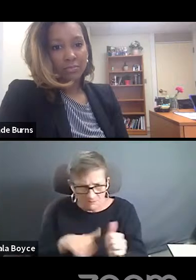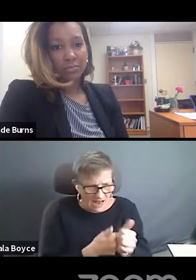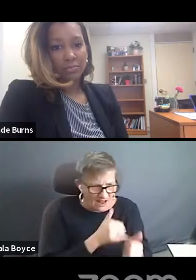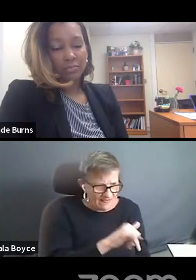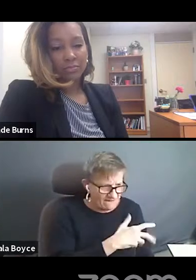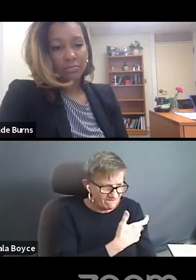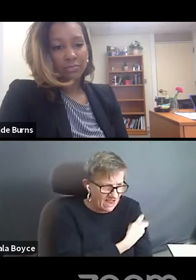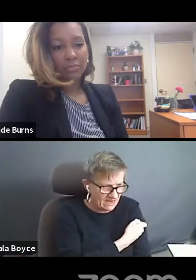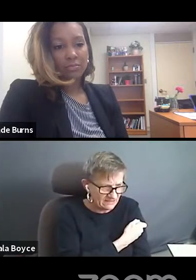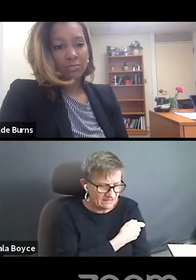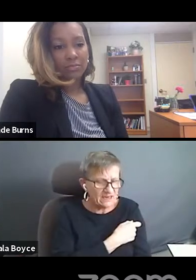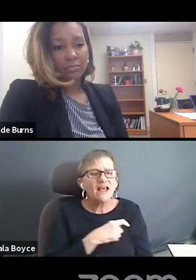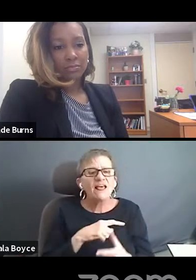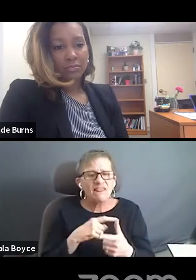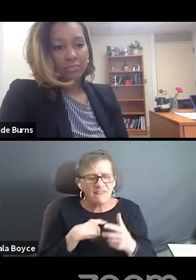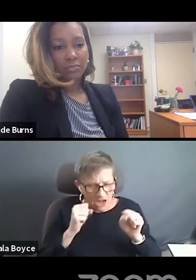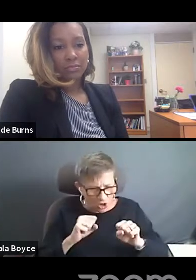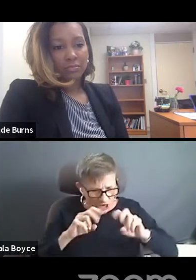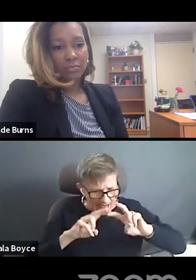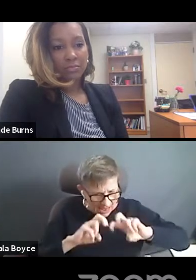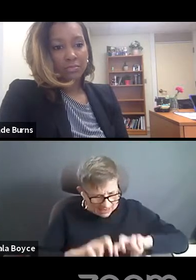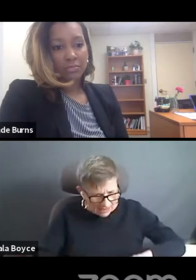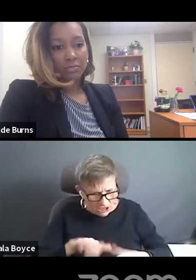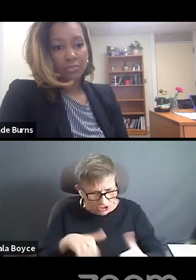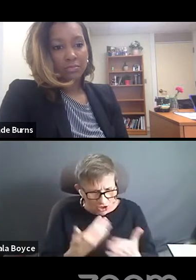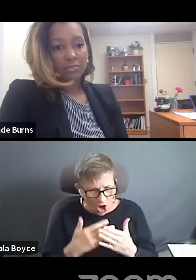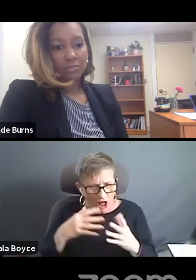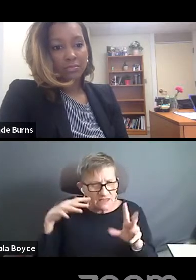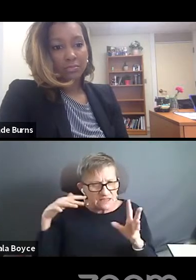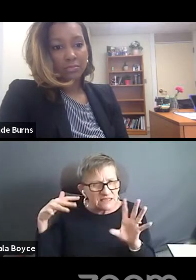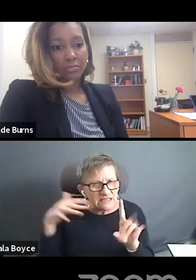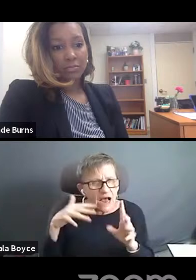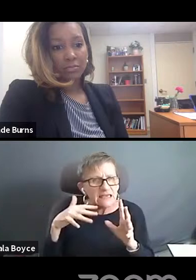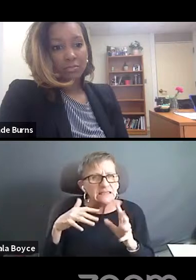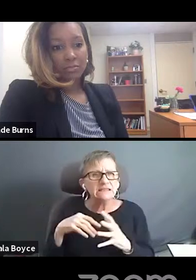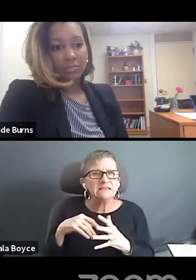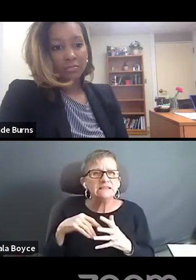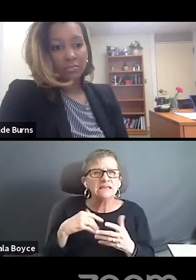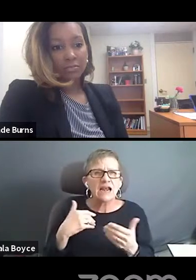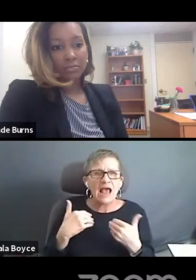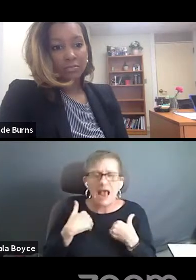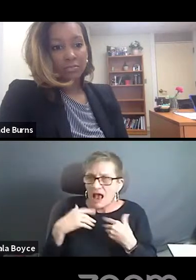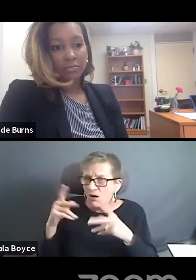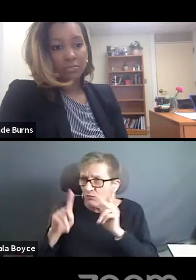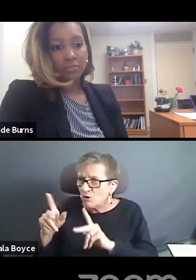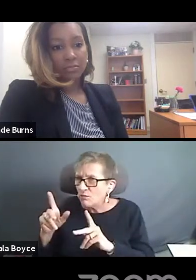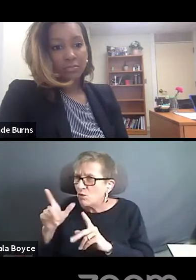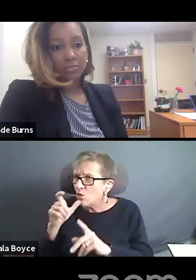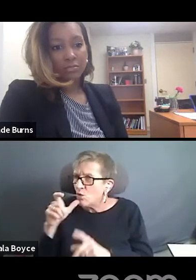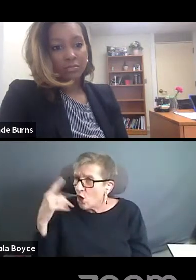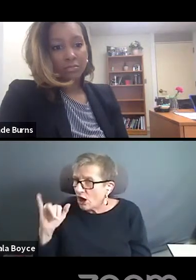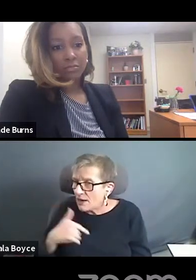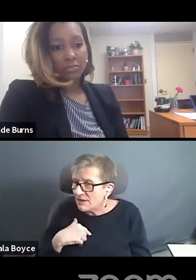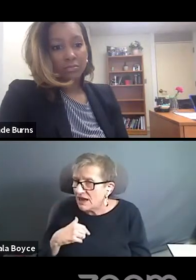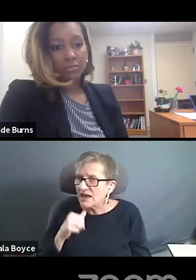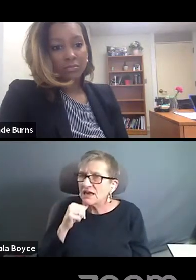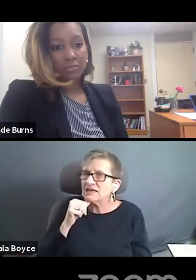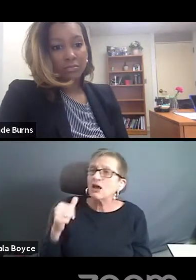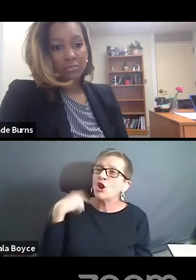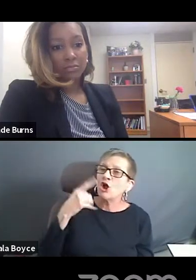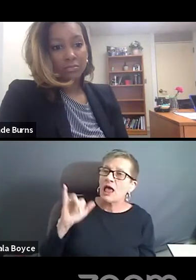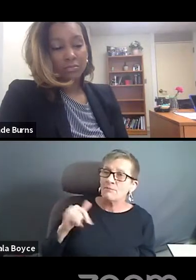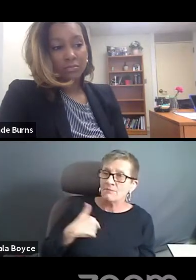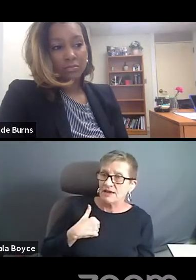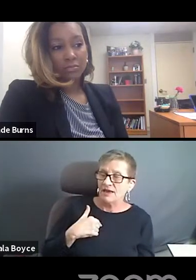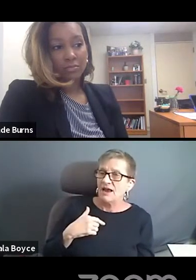vaccine, me being able to analyze the studies, and me having mentors who look like me and who don't look like me, who I trusted